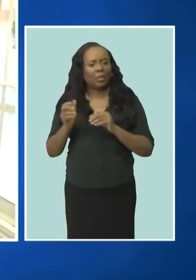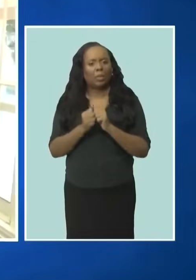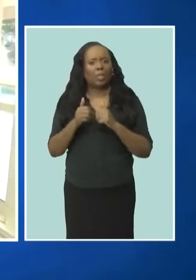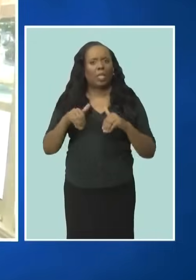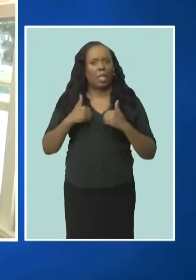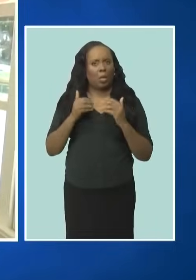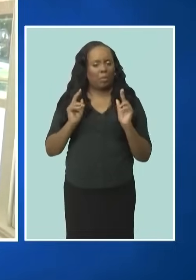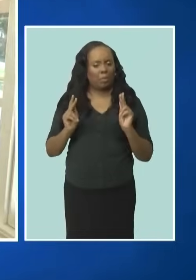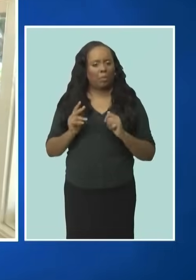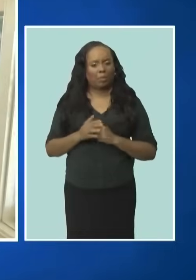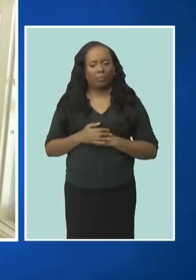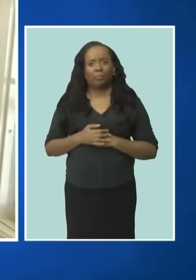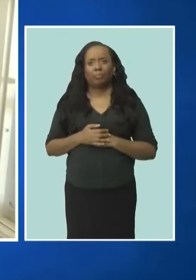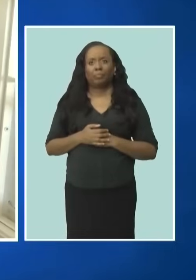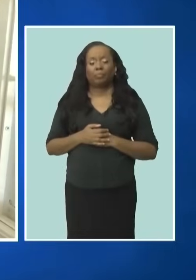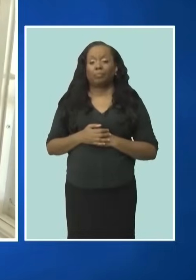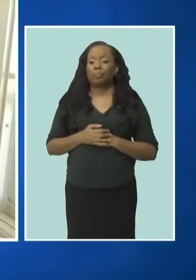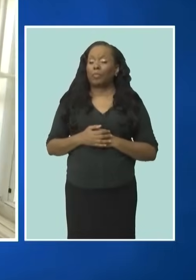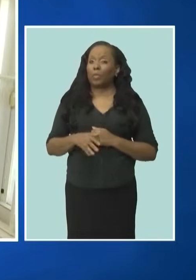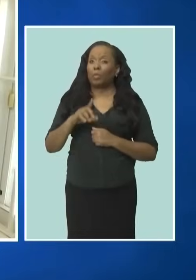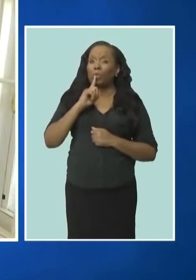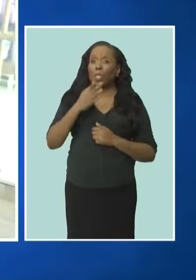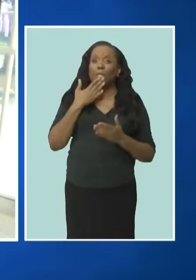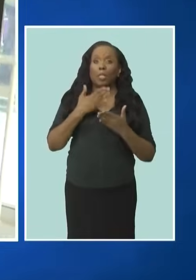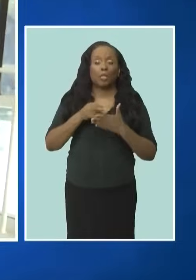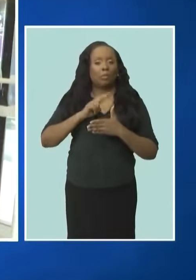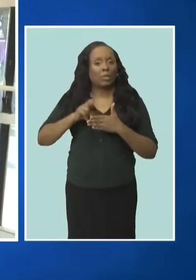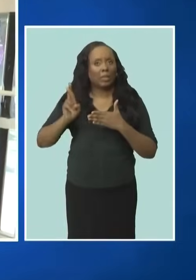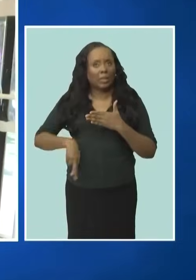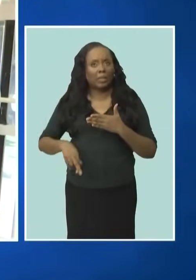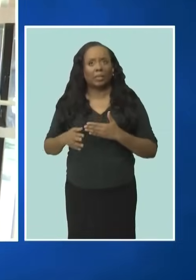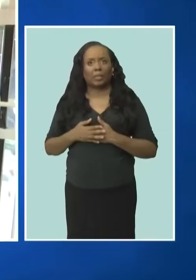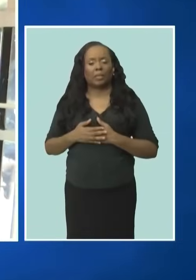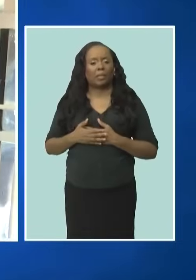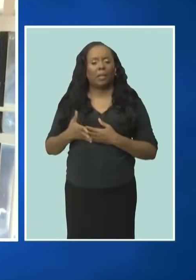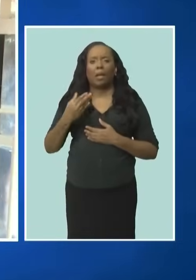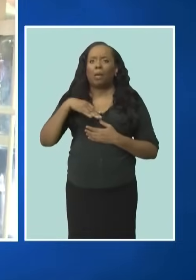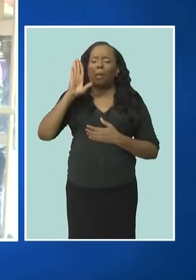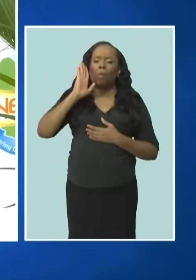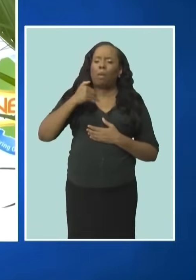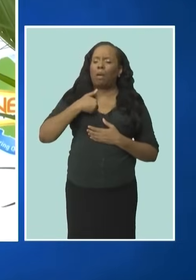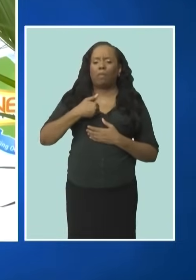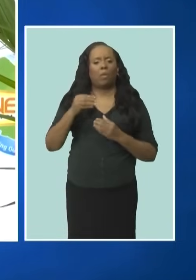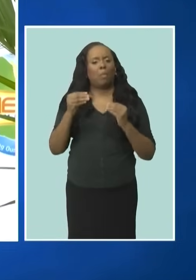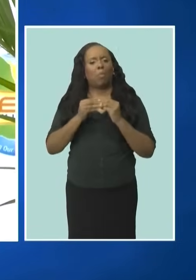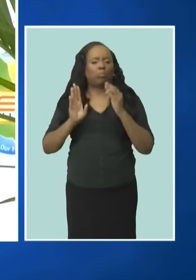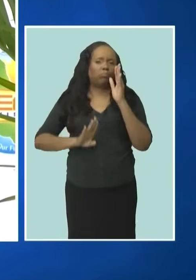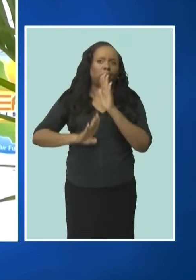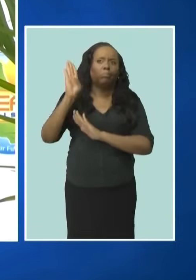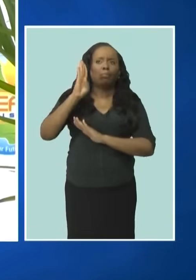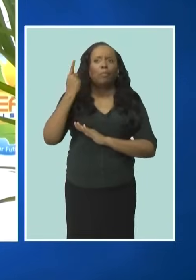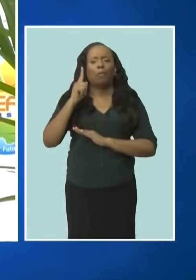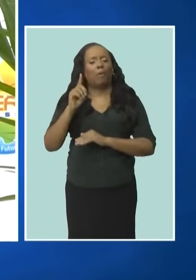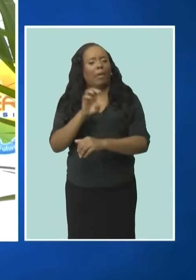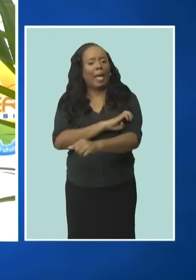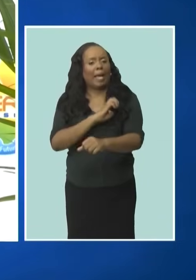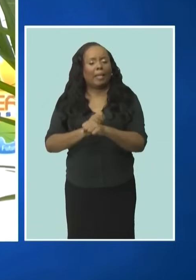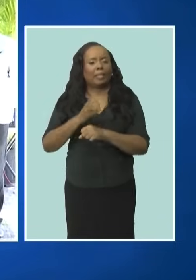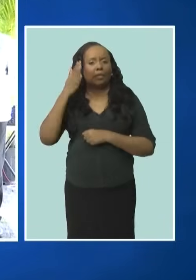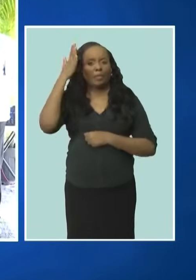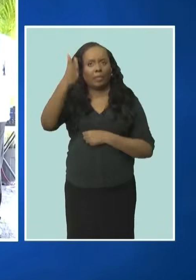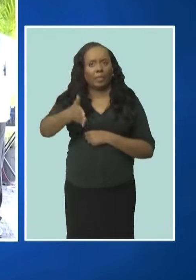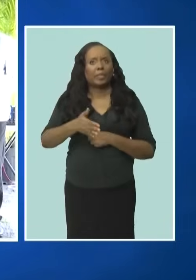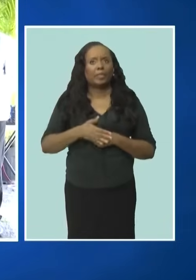initiative among the students are very encouraging and bodes well for the thrust towards a renewable energy future. Trevor